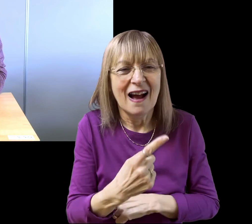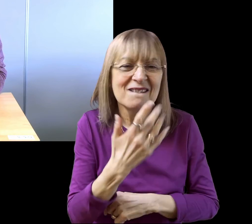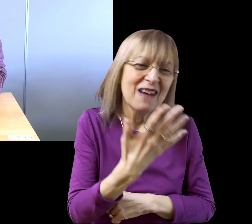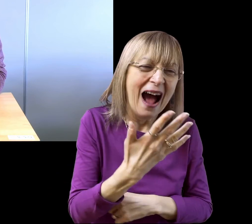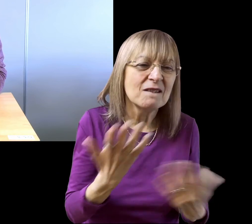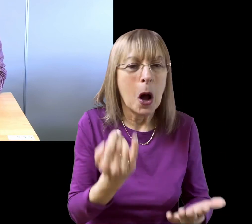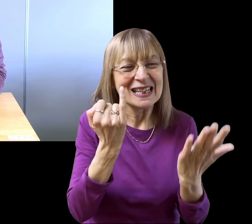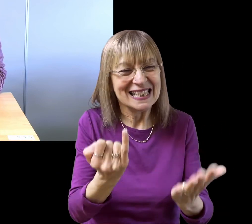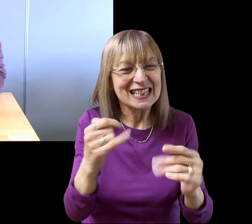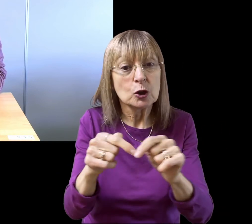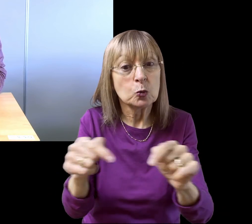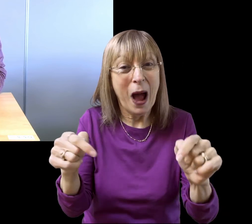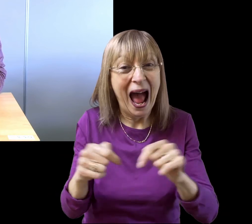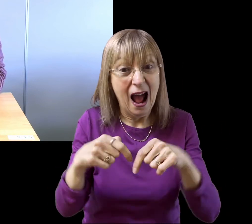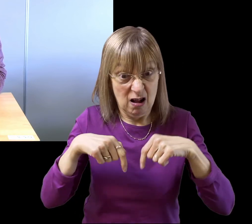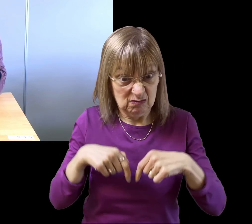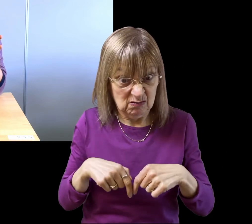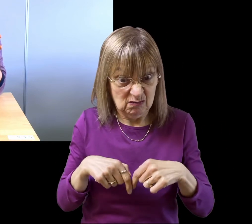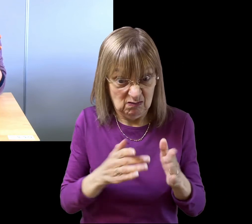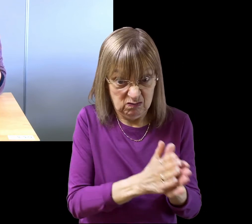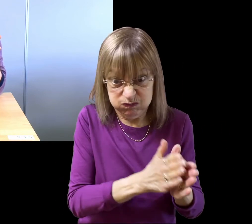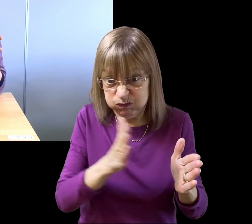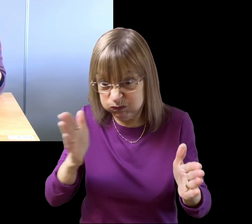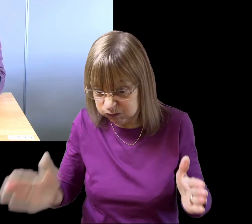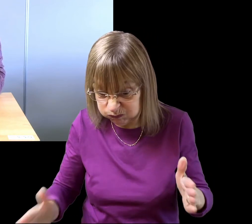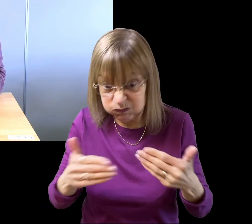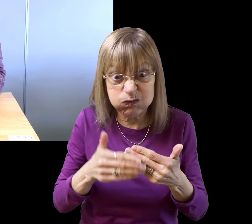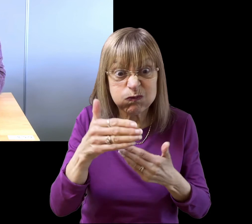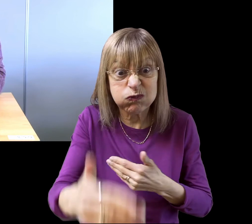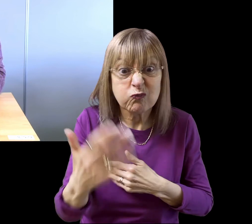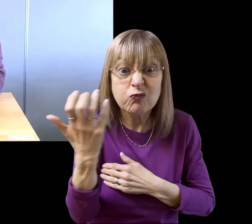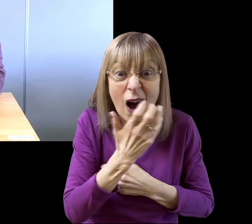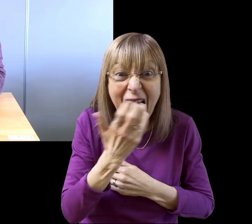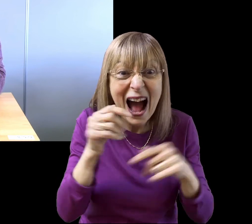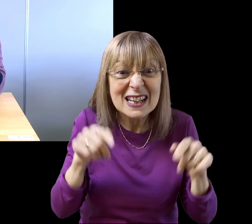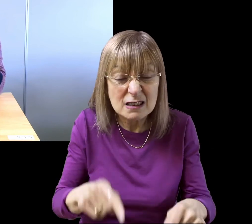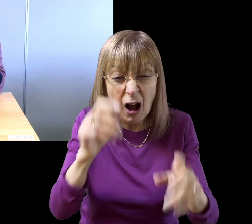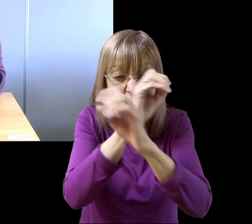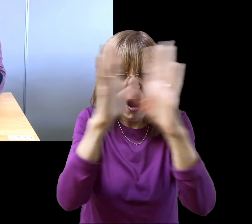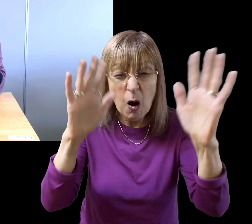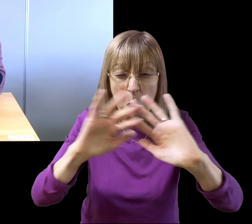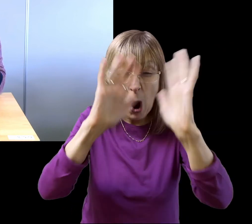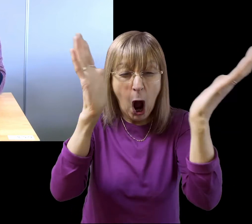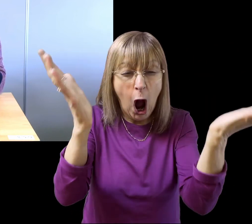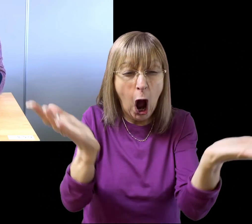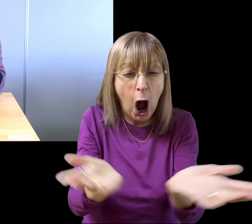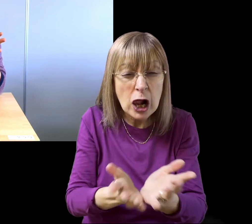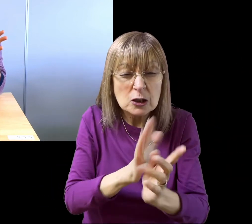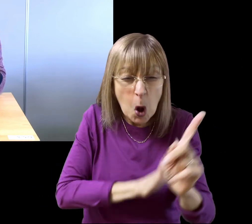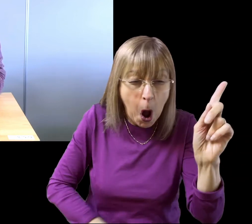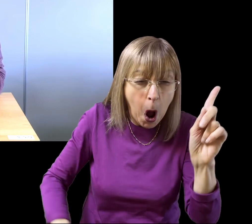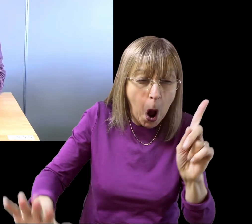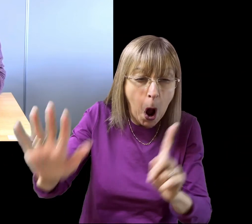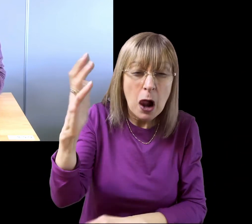or 6 squares from the end is the entire output of rice, I should say, the entire world's output of rice